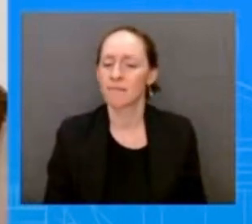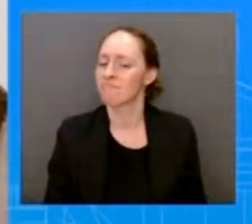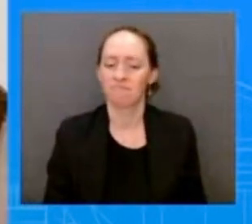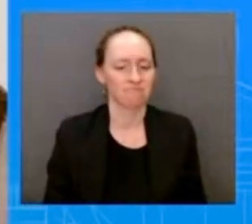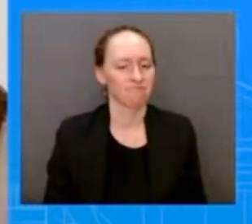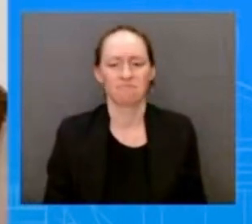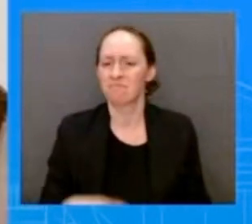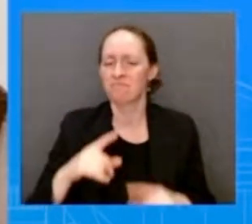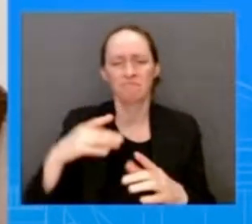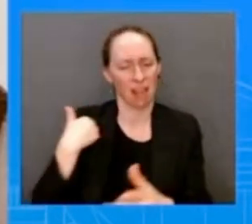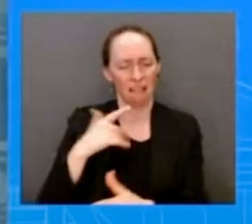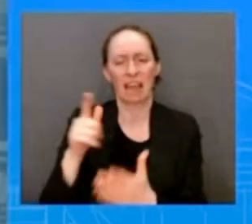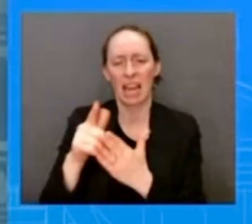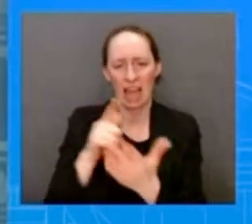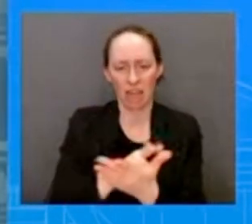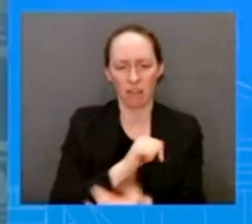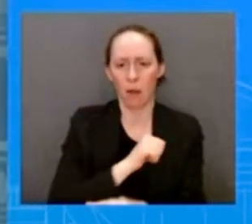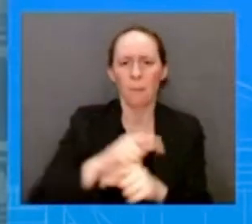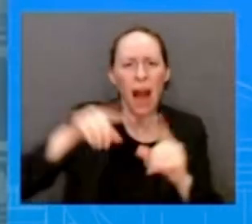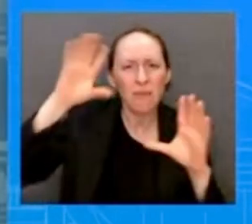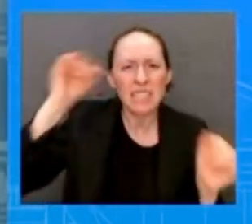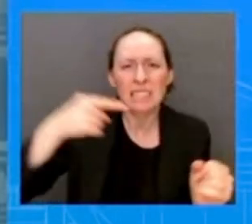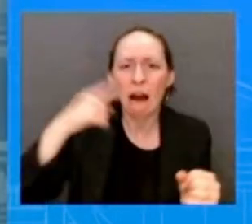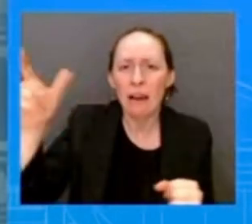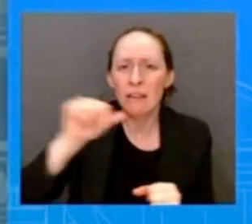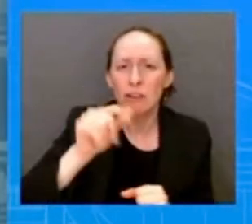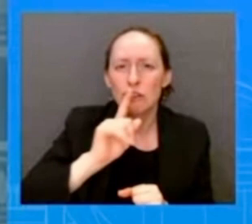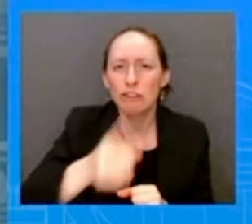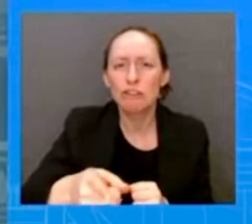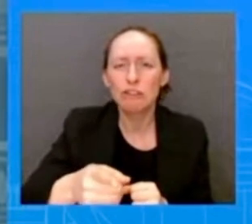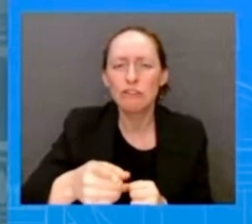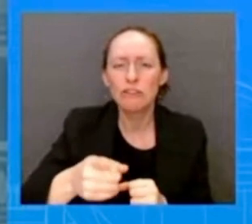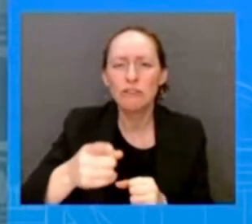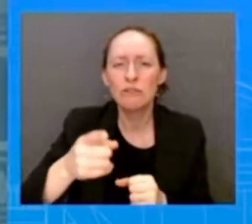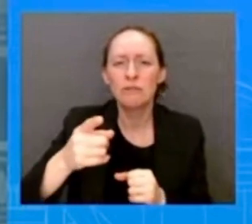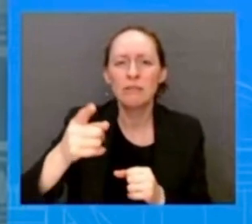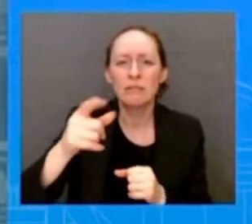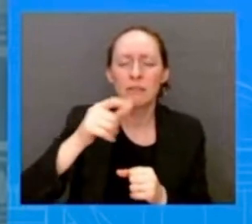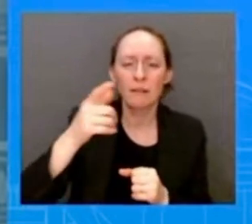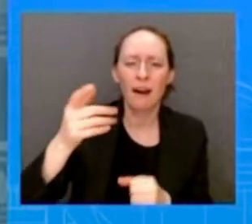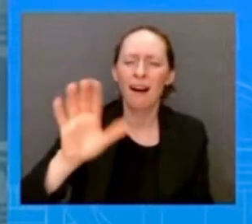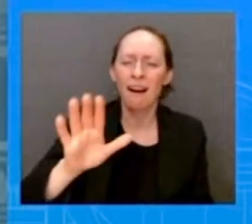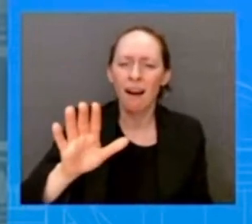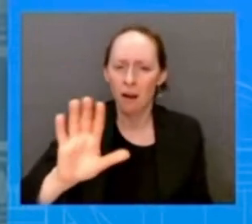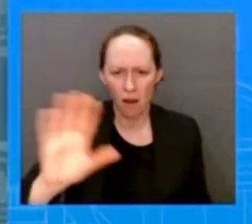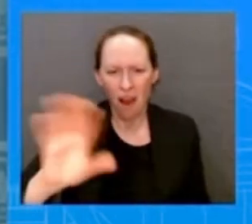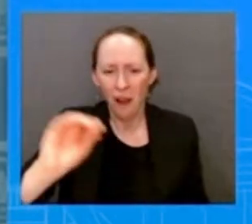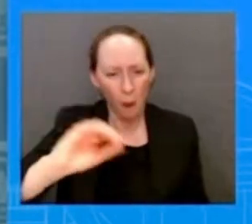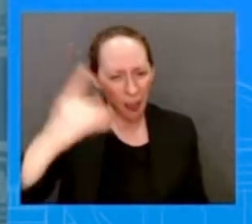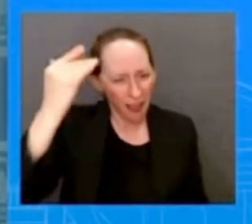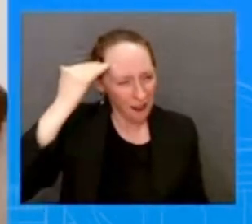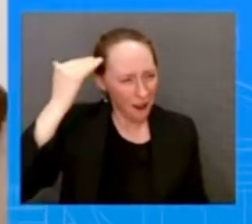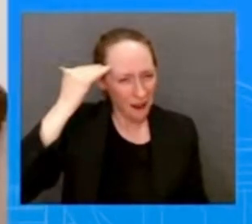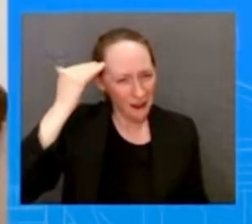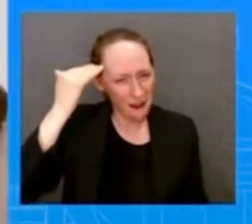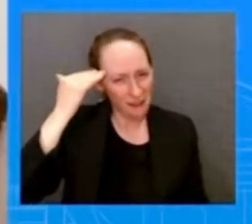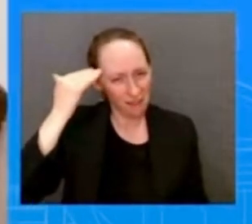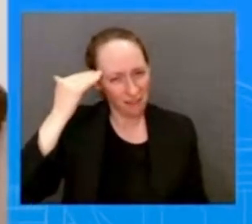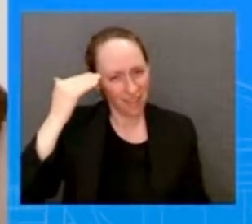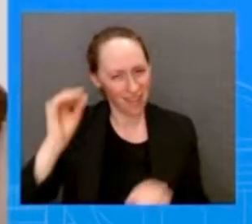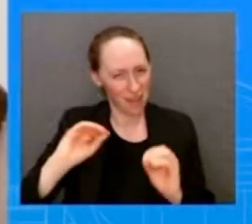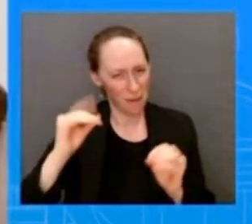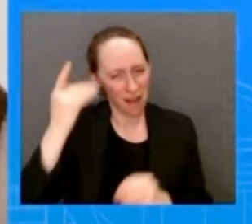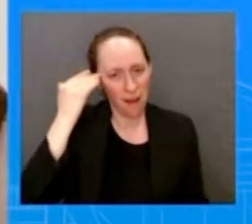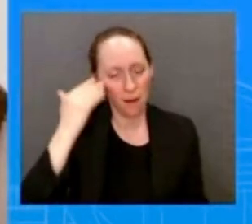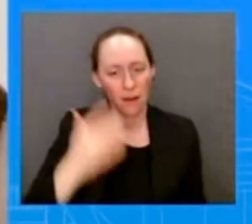confident in your authority. But of course, who would know how the Supreme Court is going to go? No one knows how the Supreme Court is going to rule. We have a pretty good sense because it's a 6-3